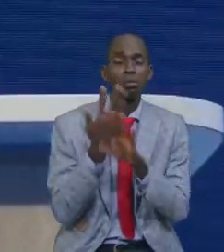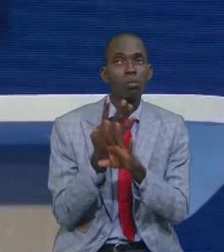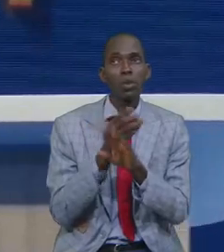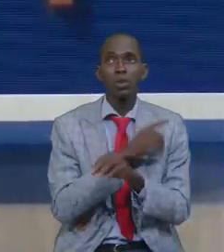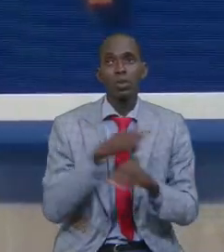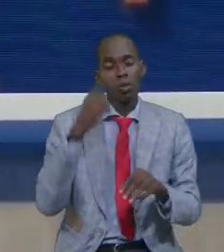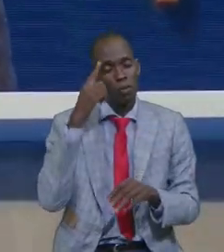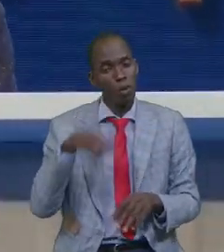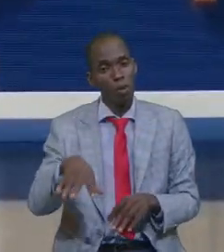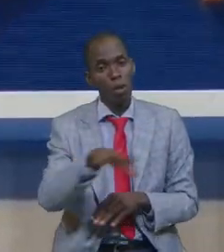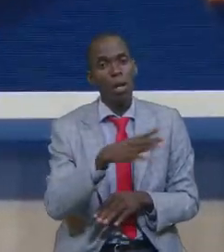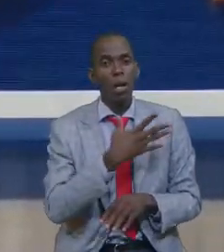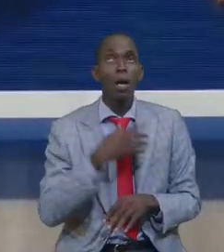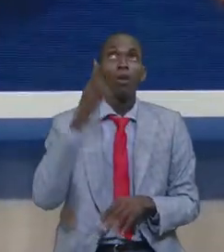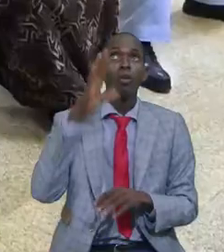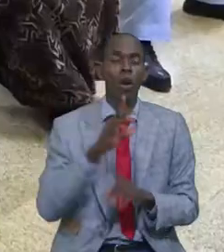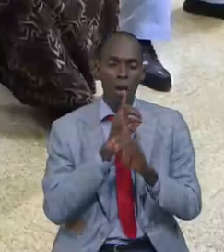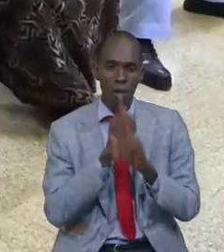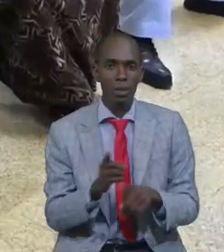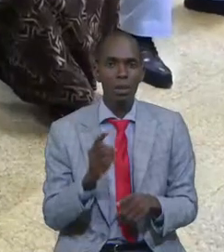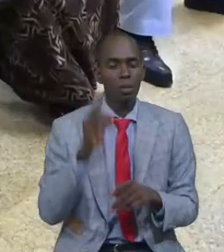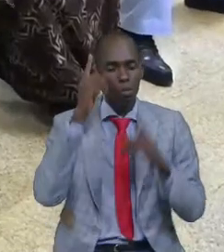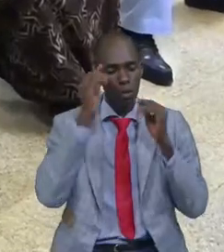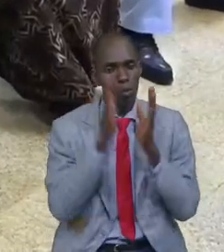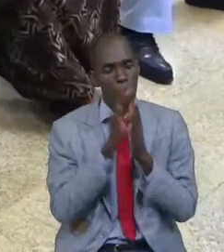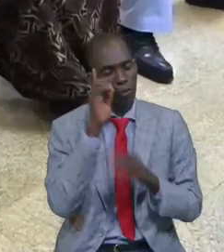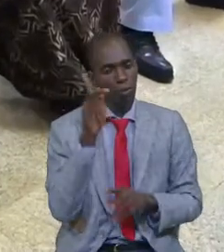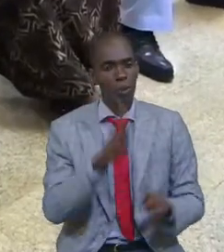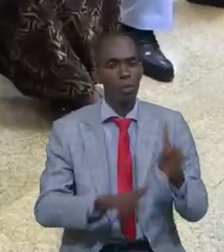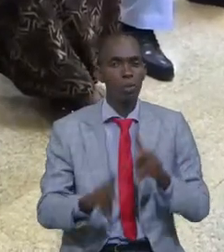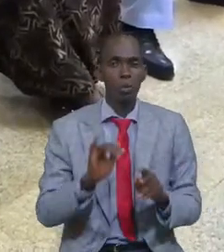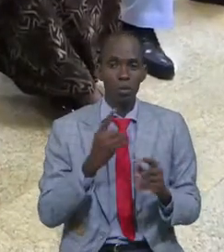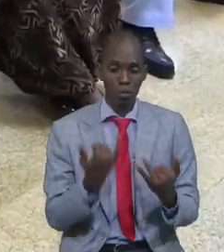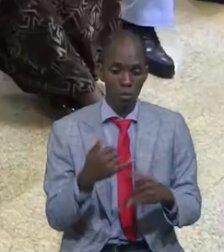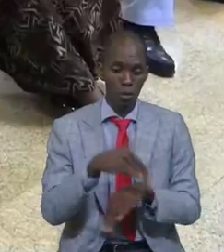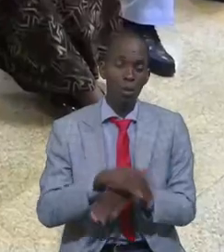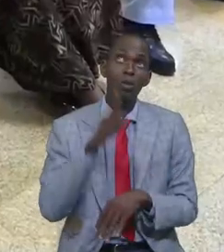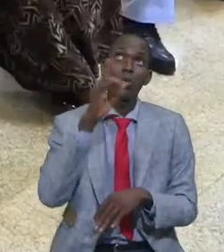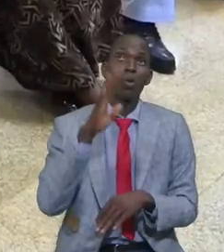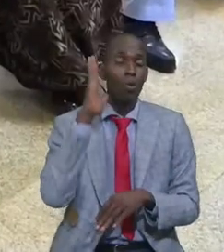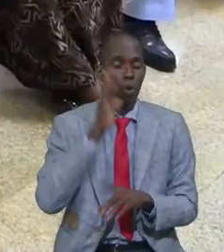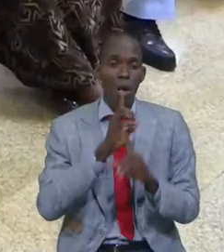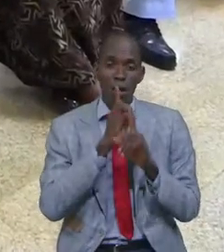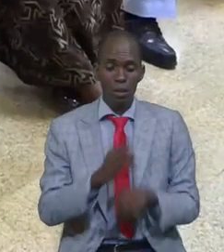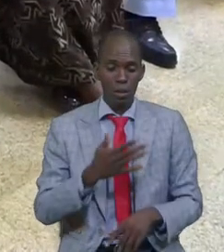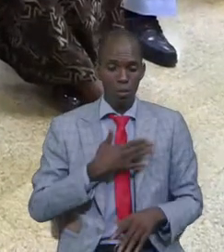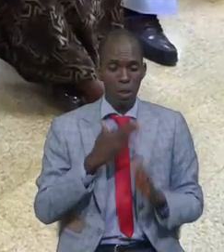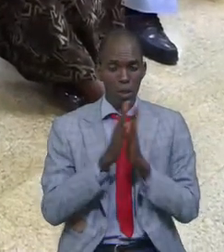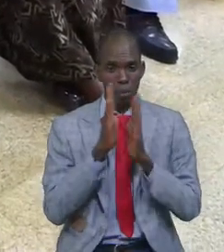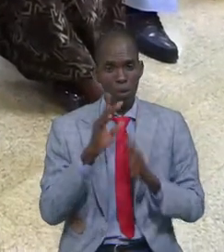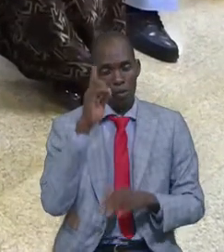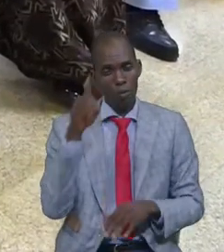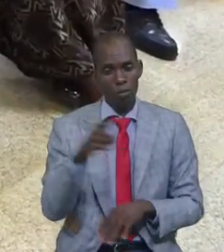Lord will answer my prayer for you tonight in Jesus' name. Whatever pain,